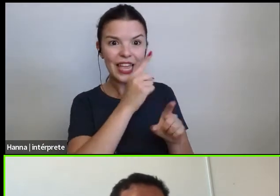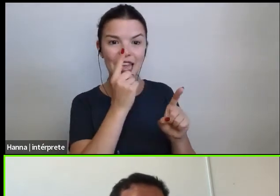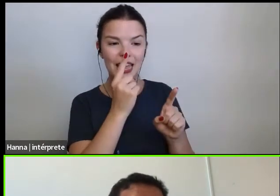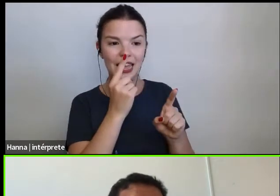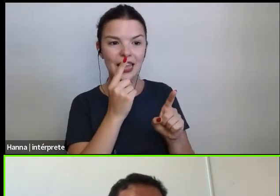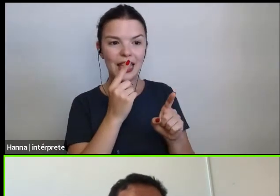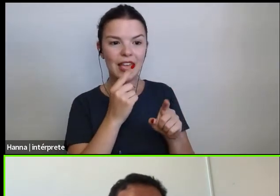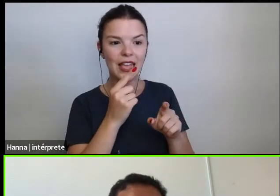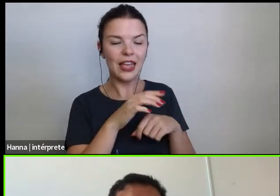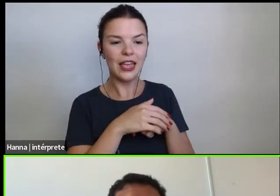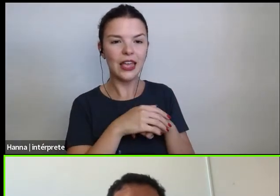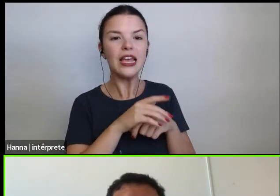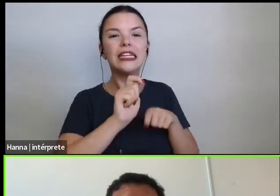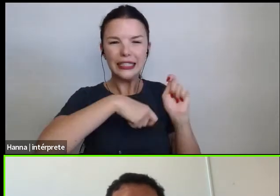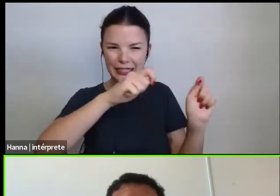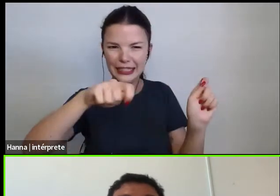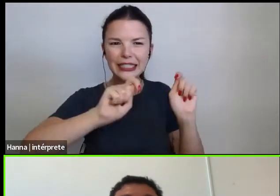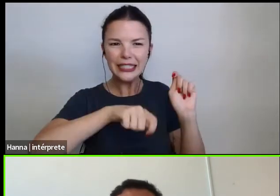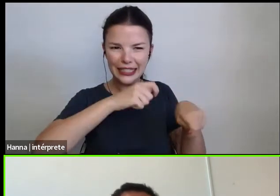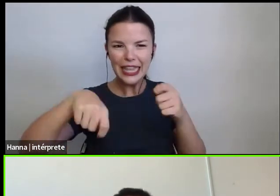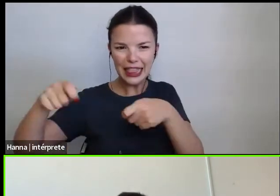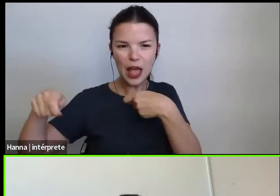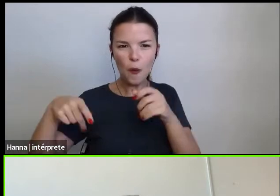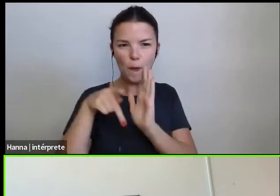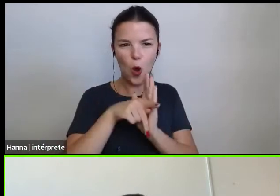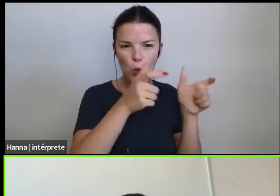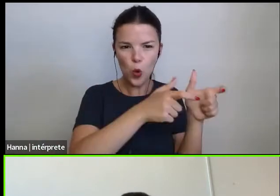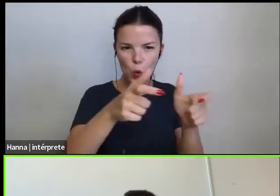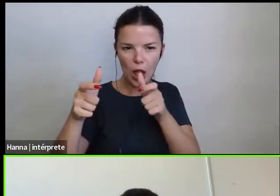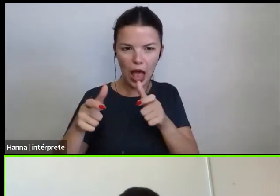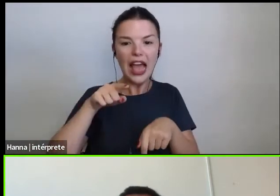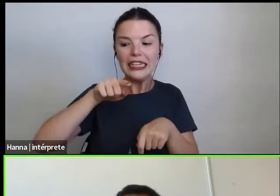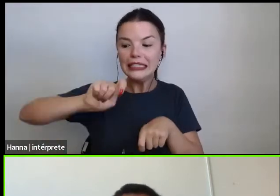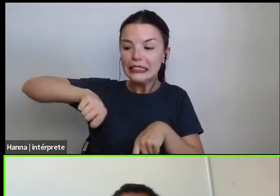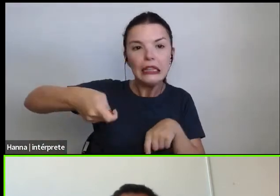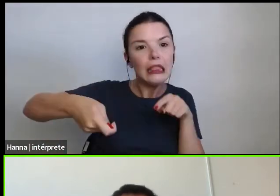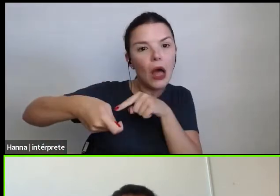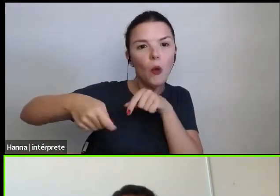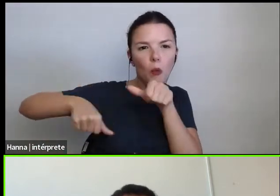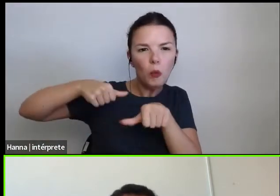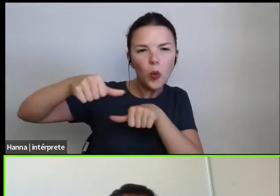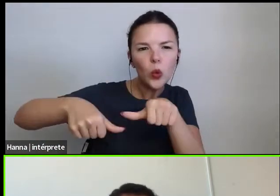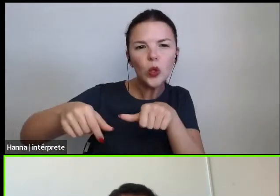that sign place names are changing? Oh, yeah, okay.